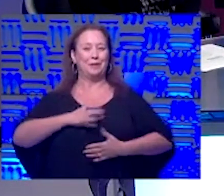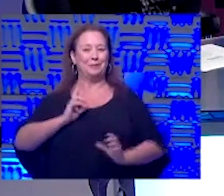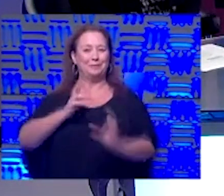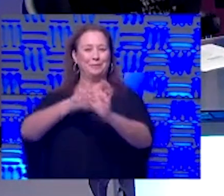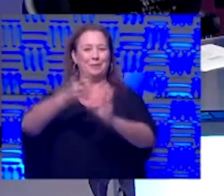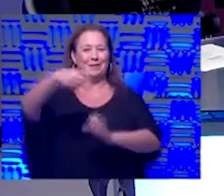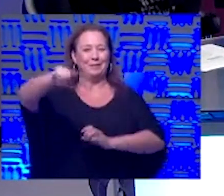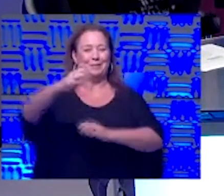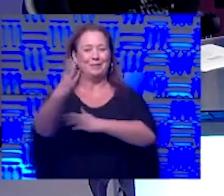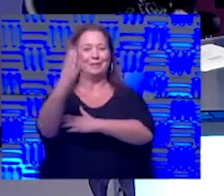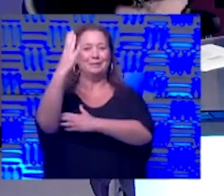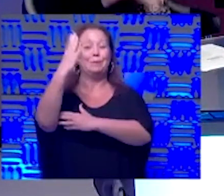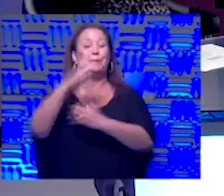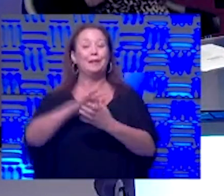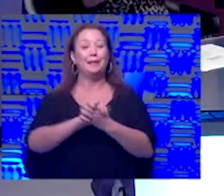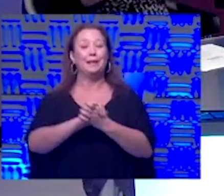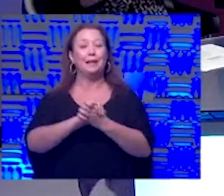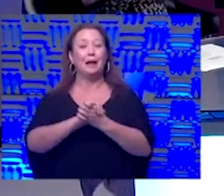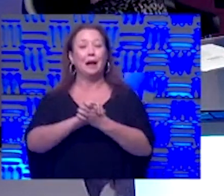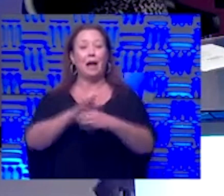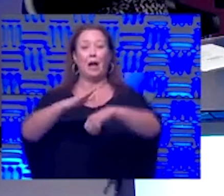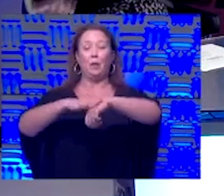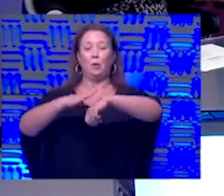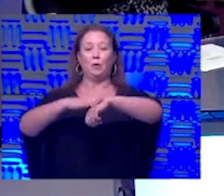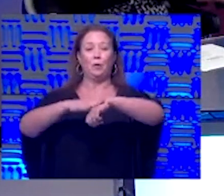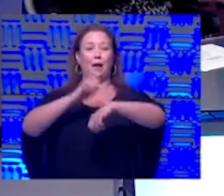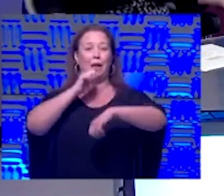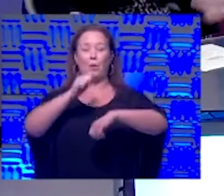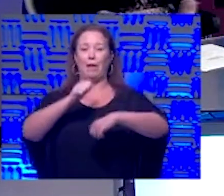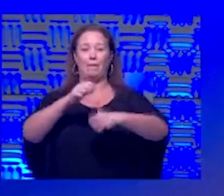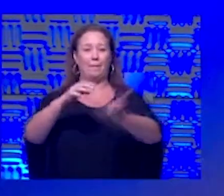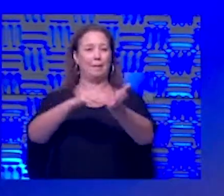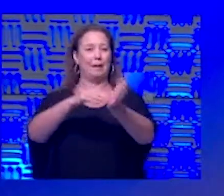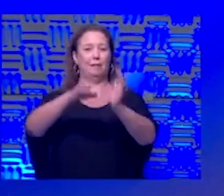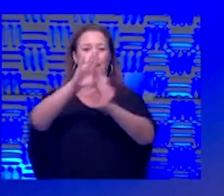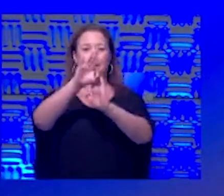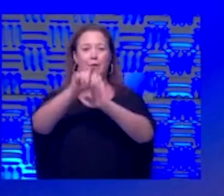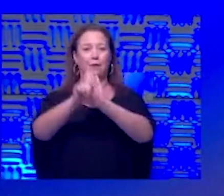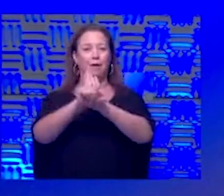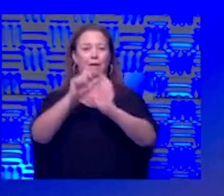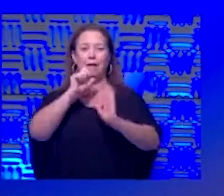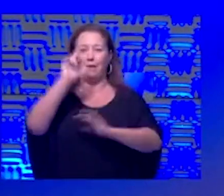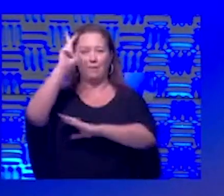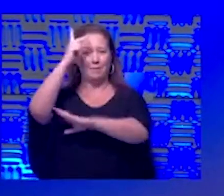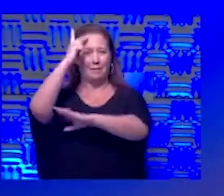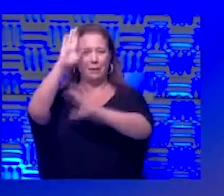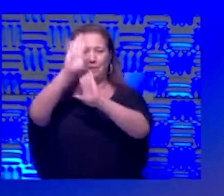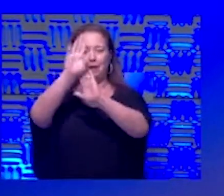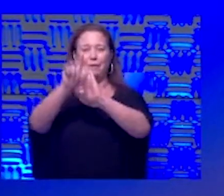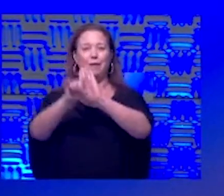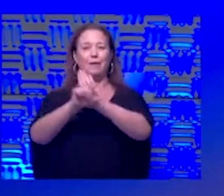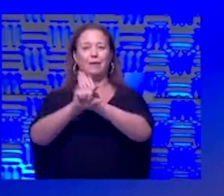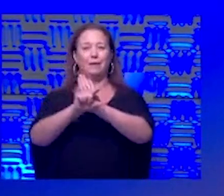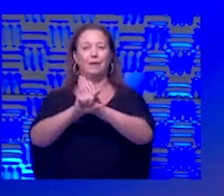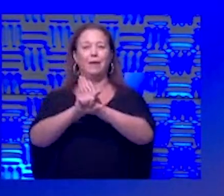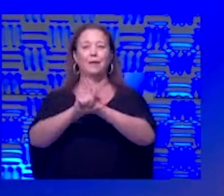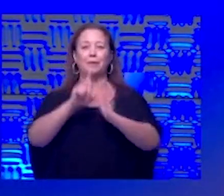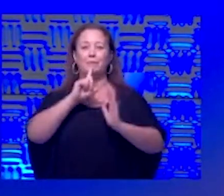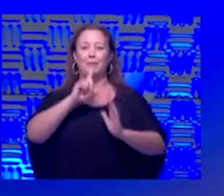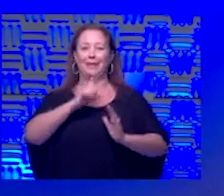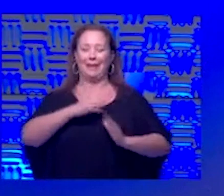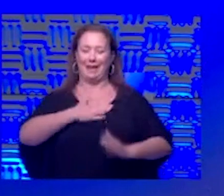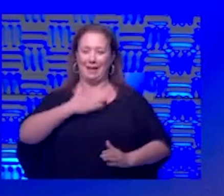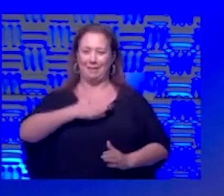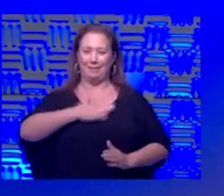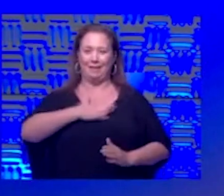hang out. And I will warn you, I do not have a medical background. I do not have a clinical background of any sorts, which is why I'm so